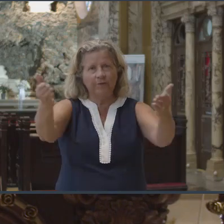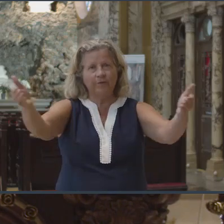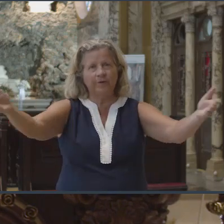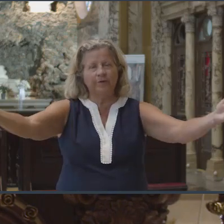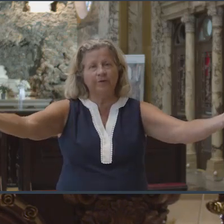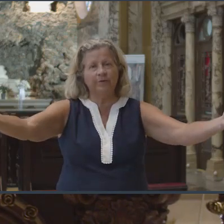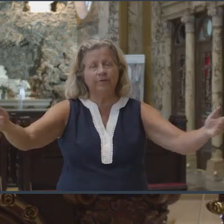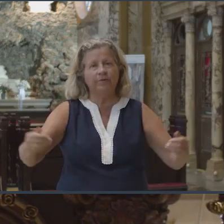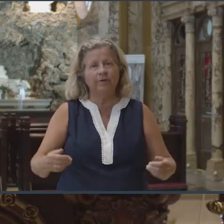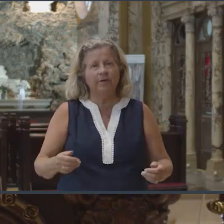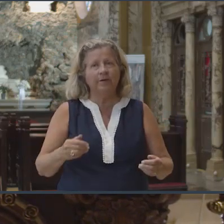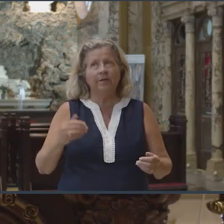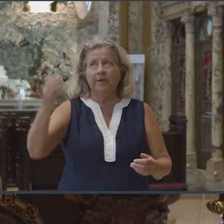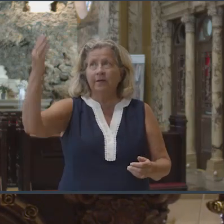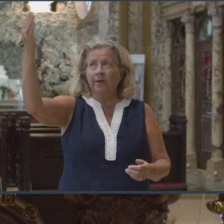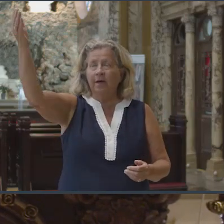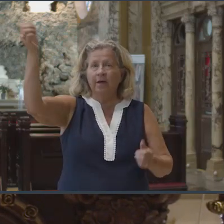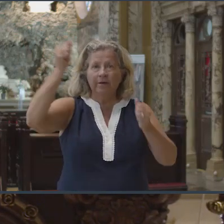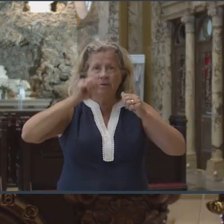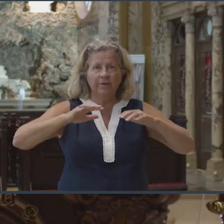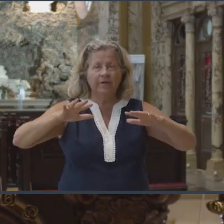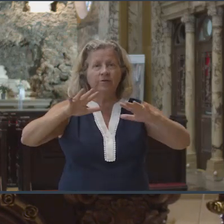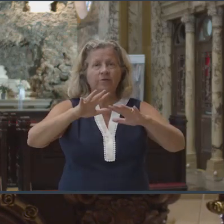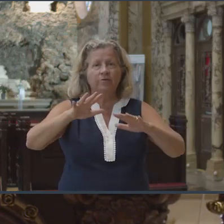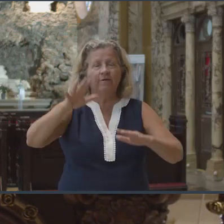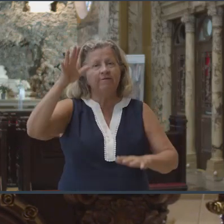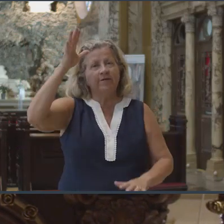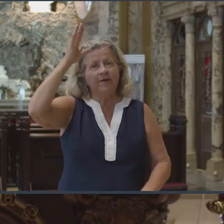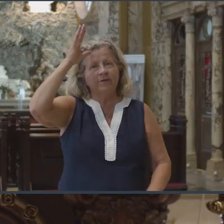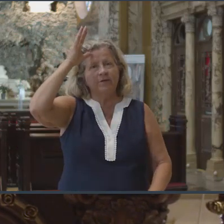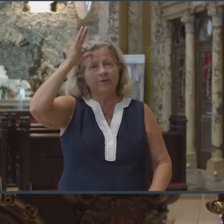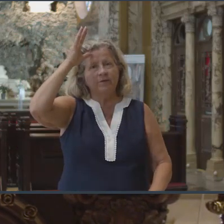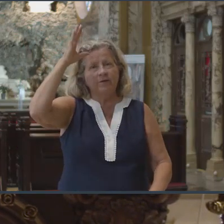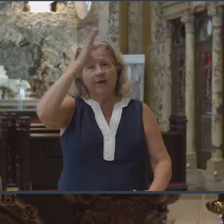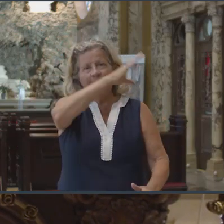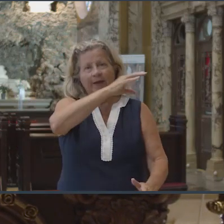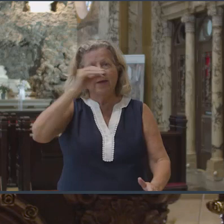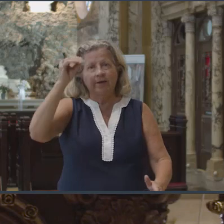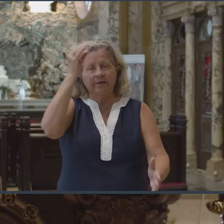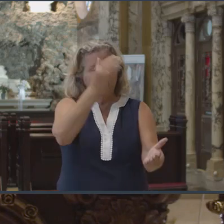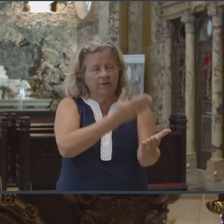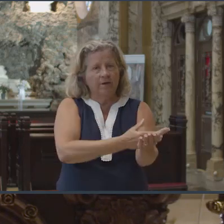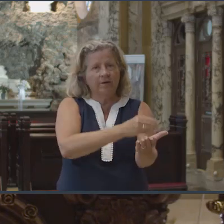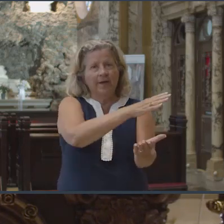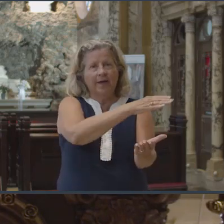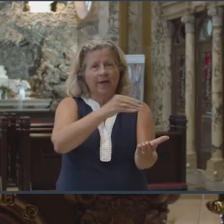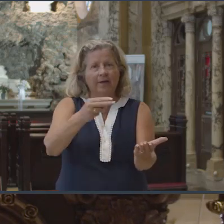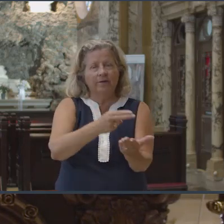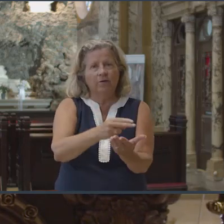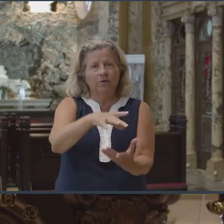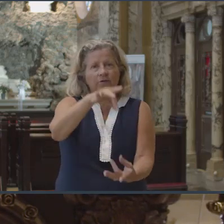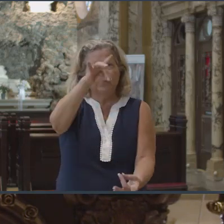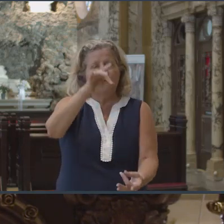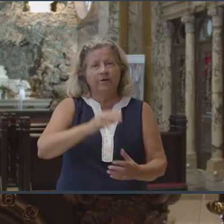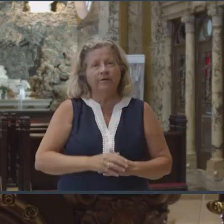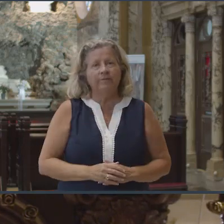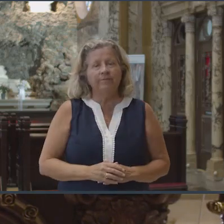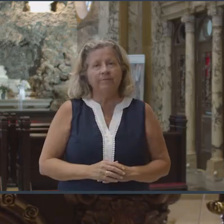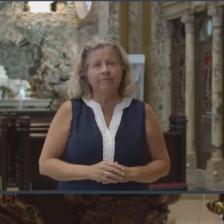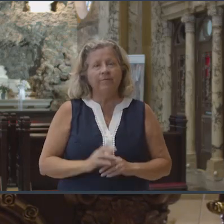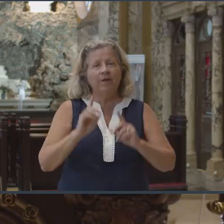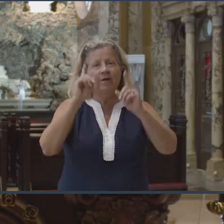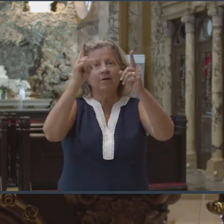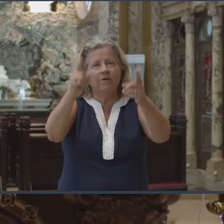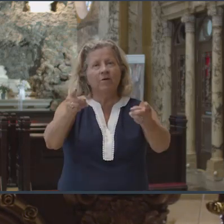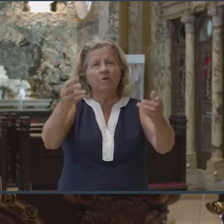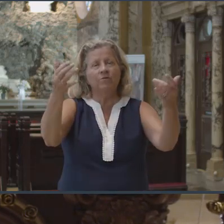your spirit. And may Almighty God bless you, the Father, and the Son, and the Holy Spirit. Amen. Go